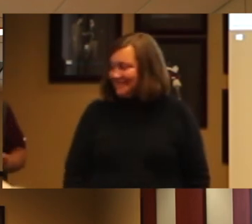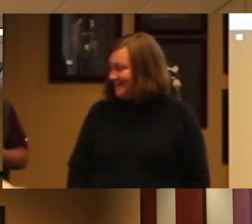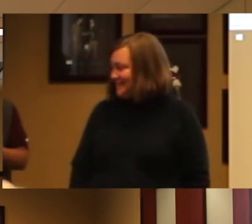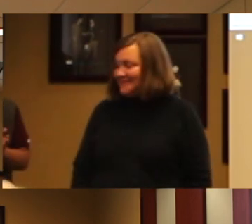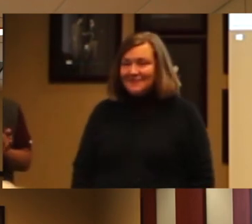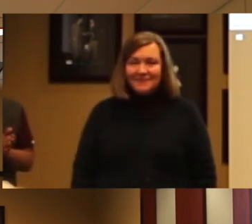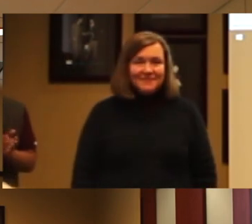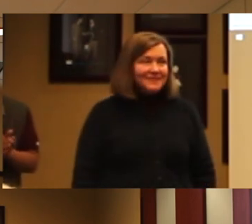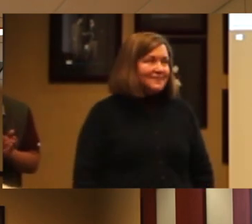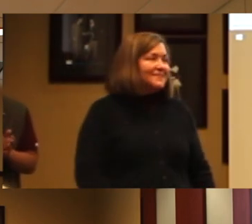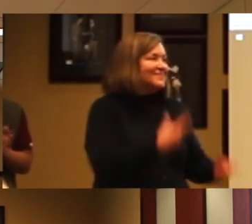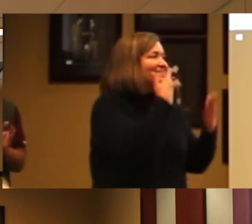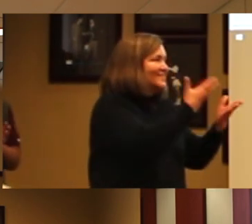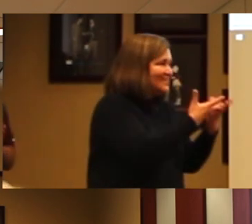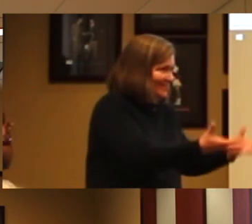Thank you.